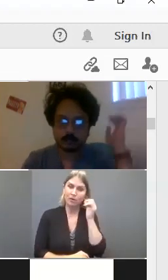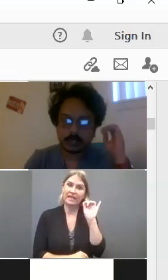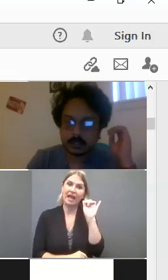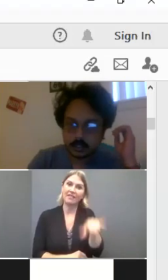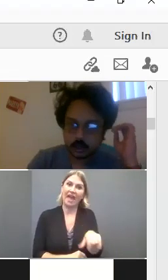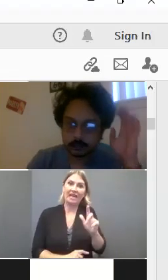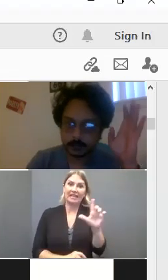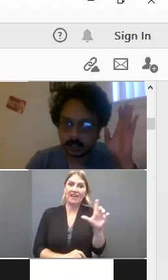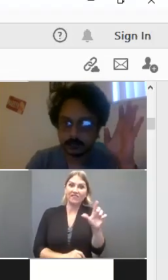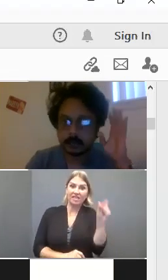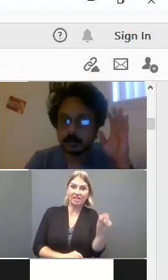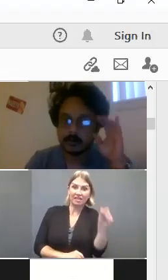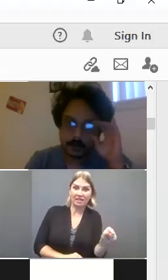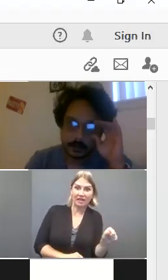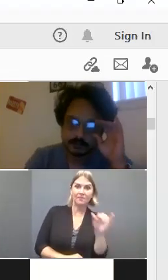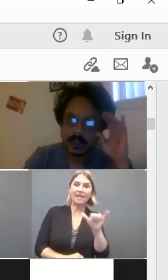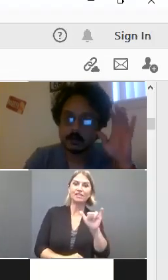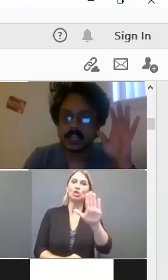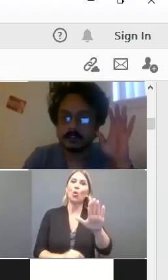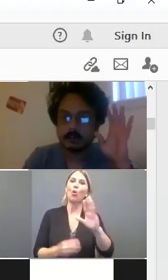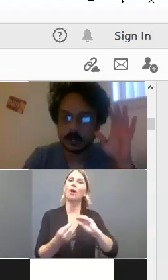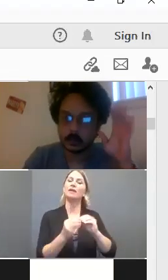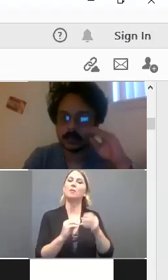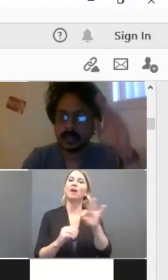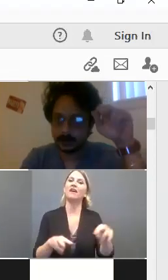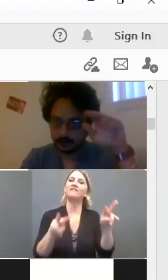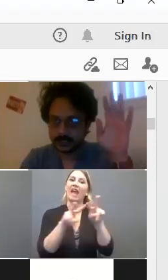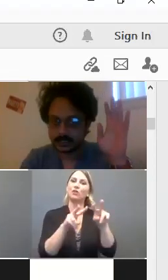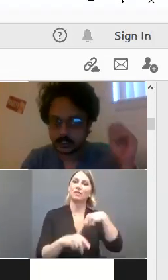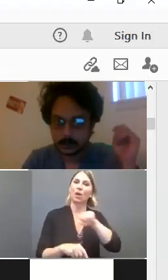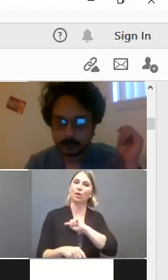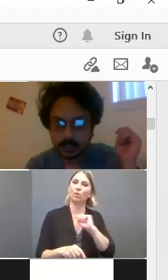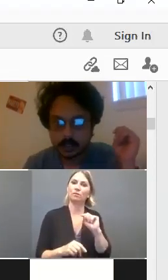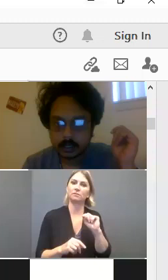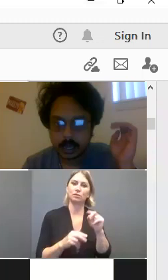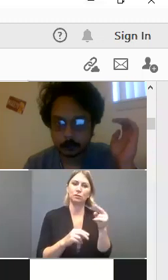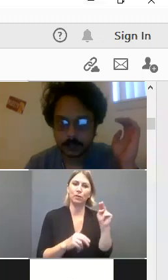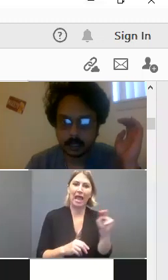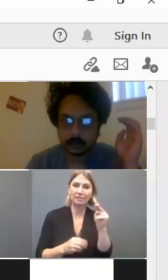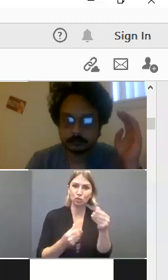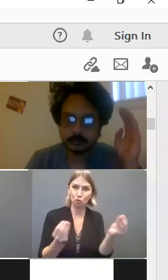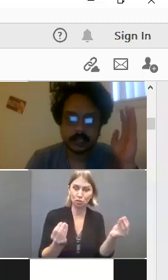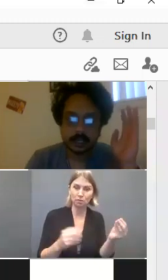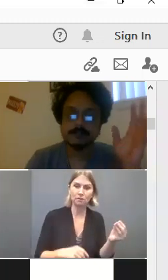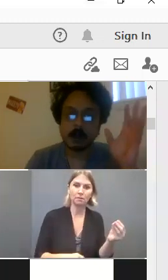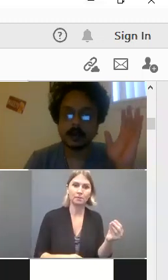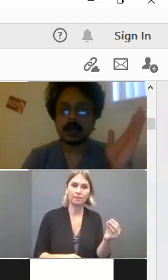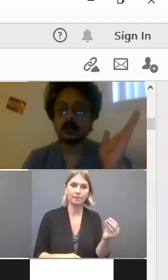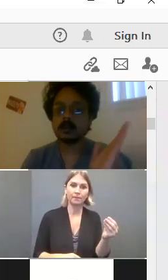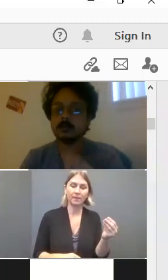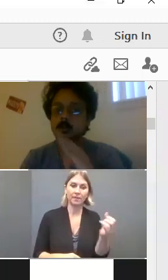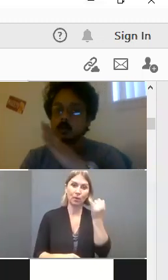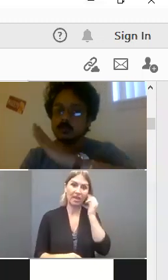handmost column is your number of values that we are working with, n essentially. Now, if